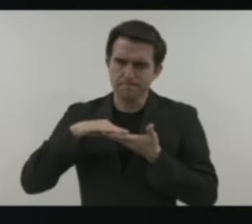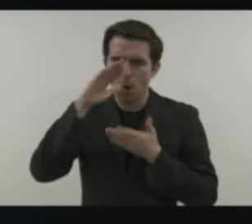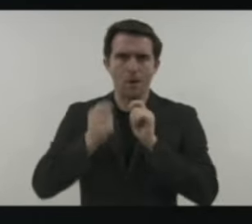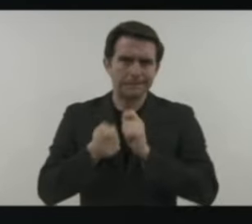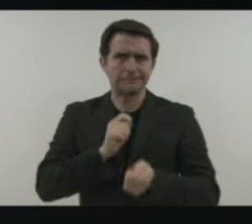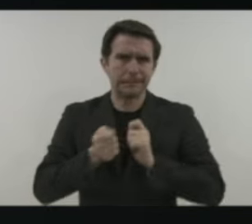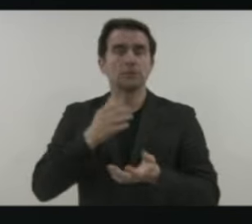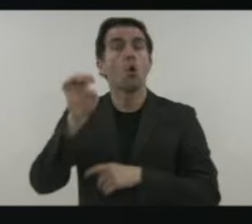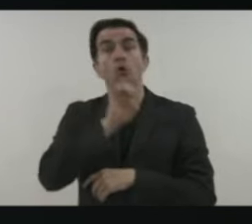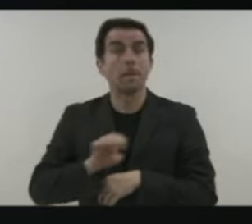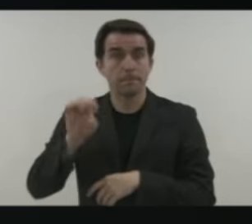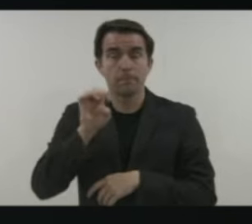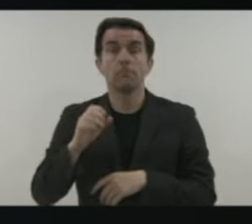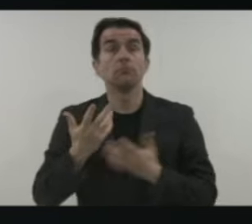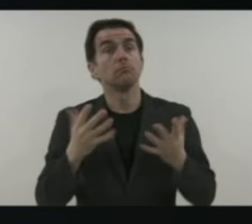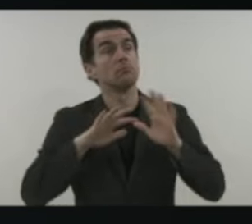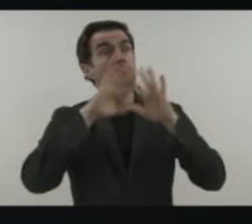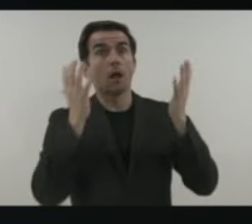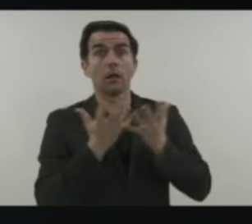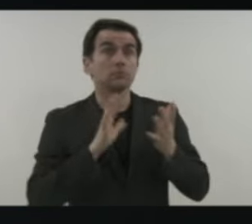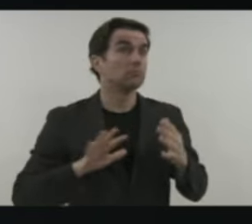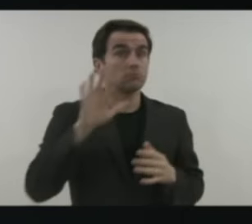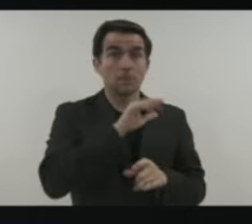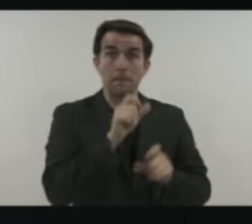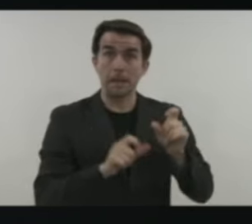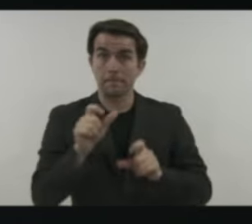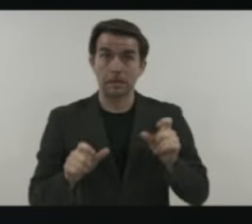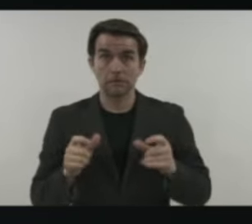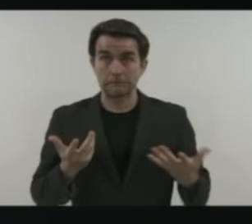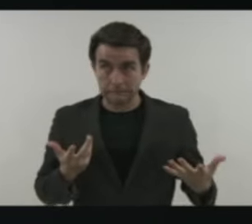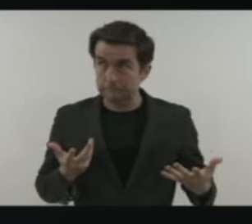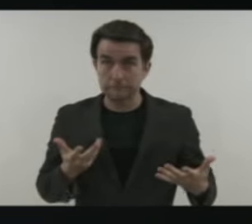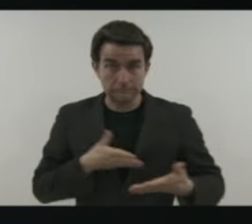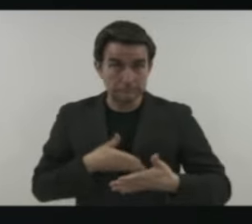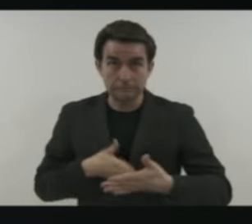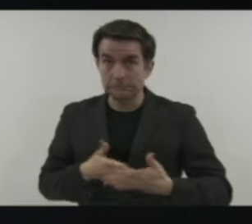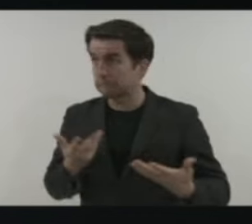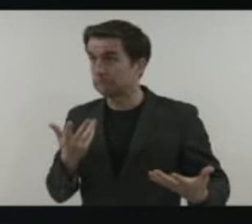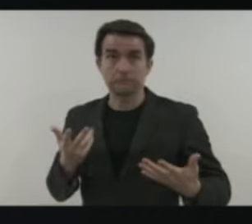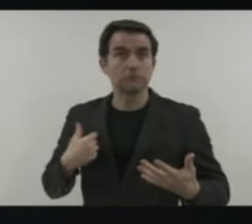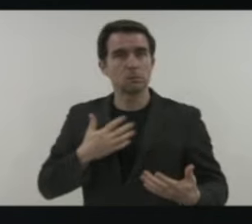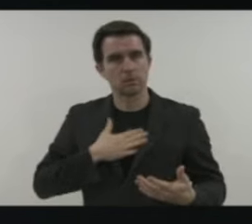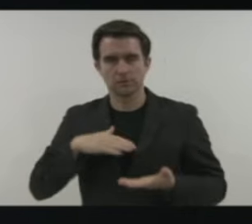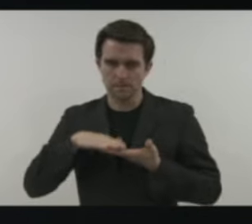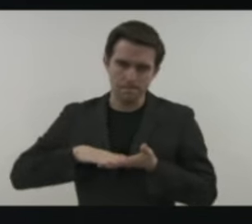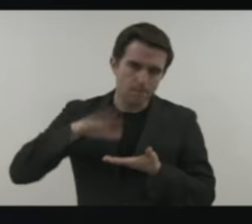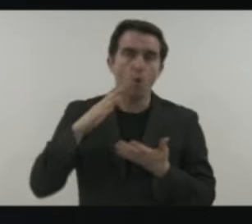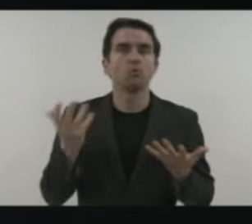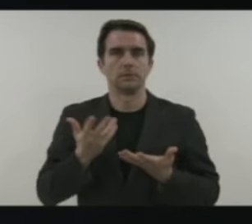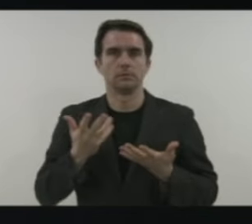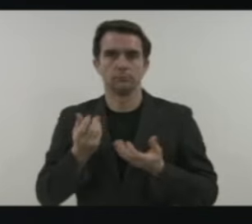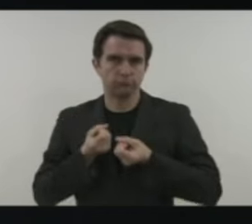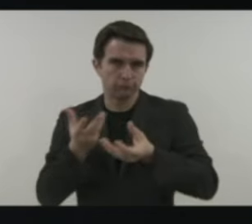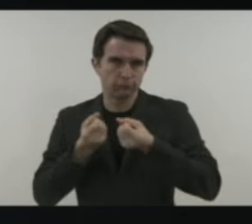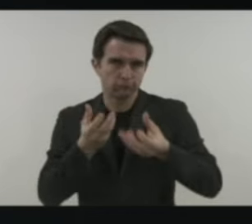more resources to prepare, to respond in time in order to save lives and livelihoods, and to help people